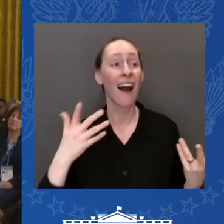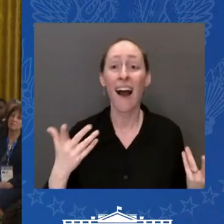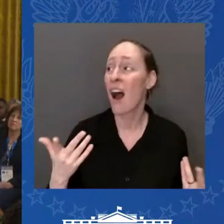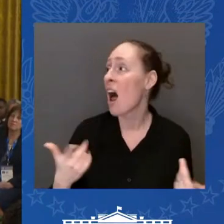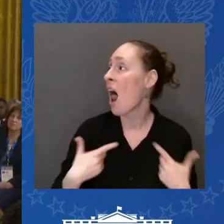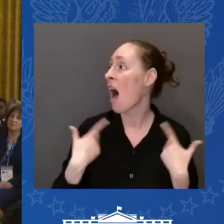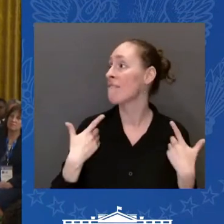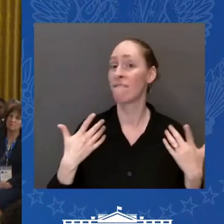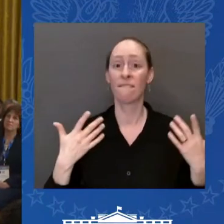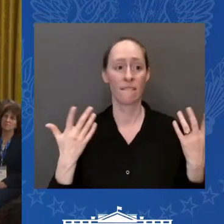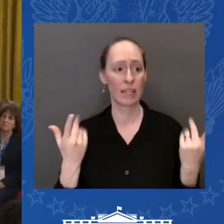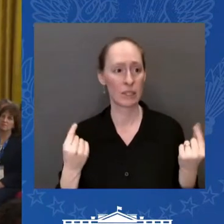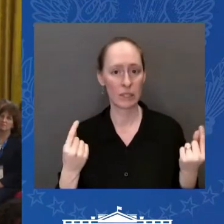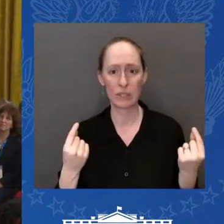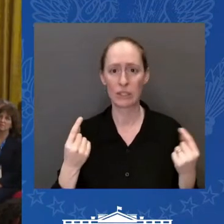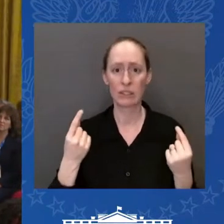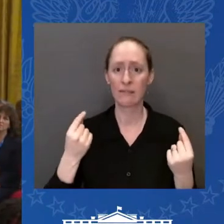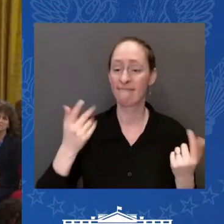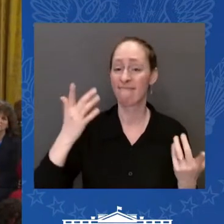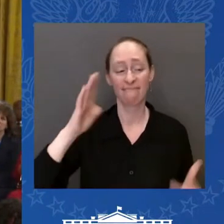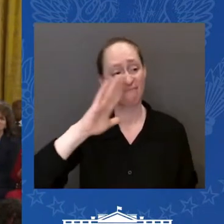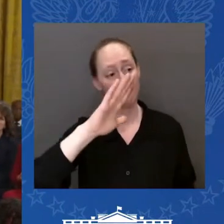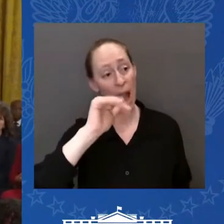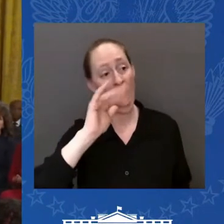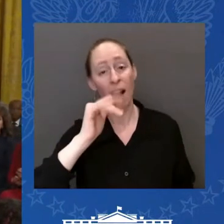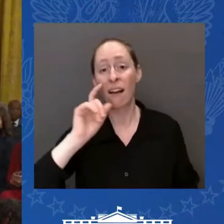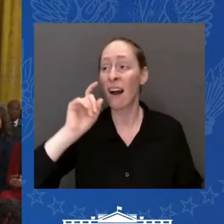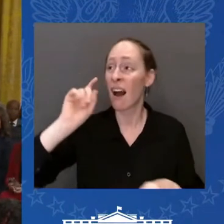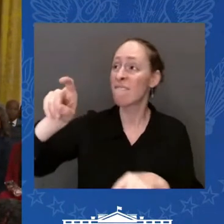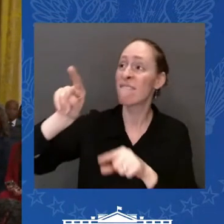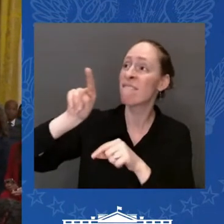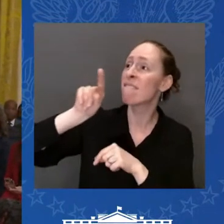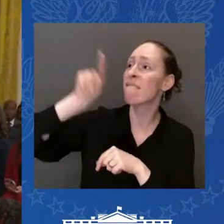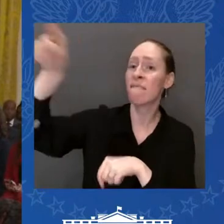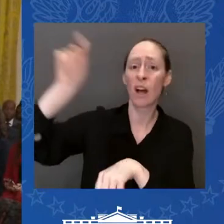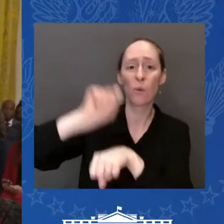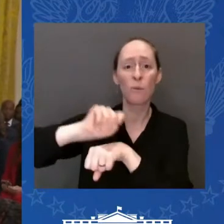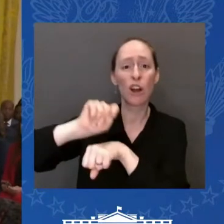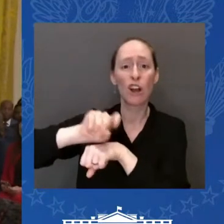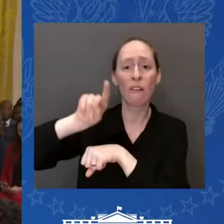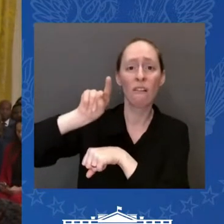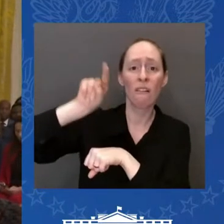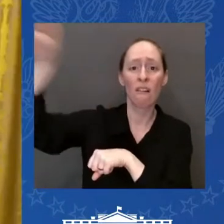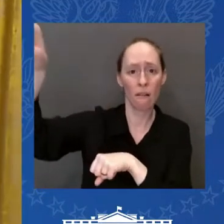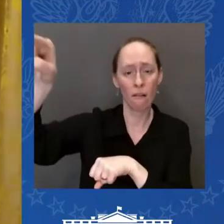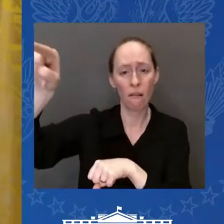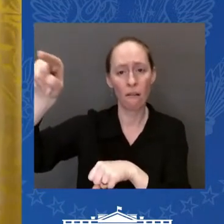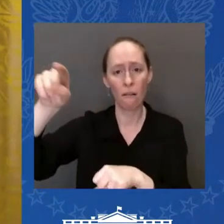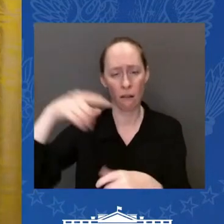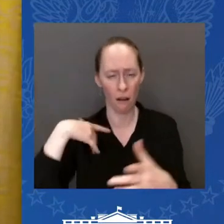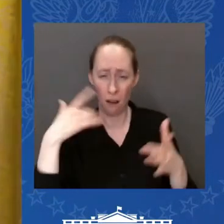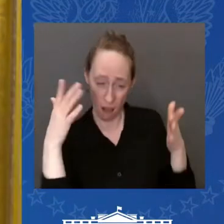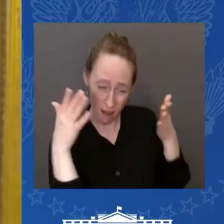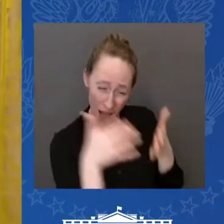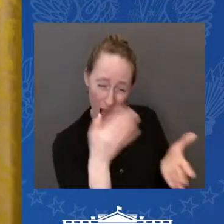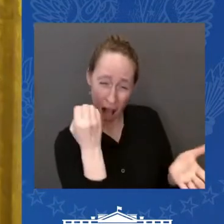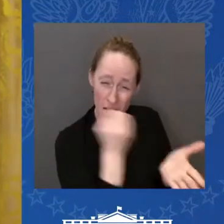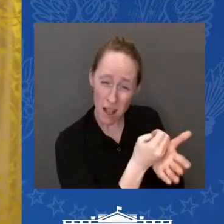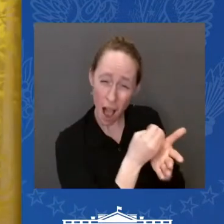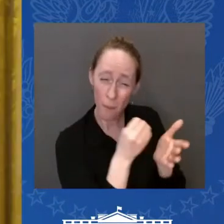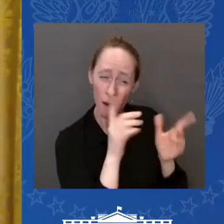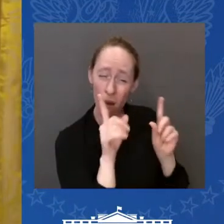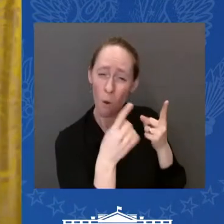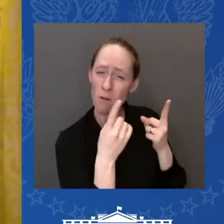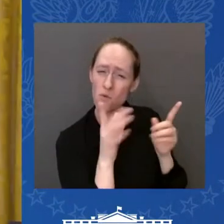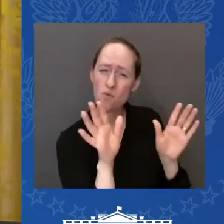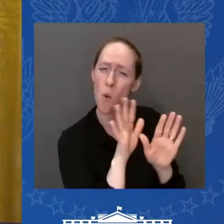rebuild the economy, bring back the pride. The pride and the sense of belonging, the sense of I want to stay